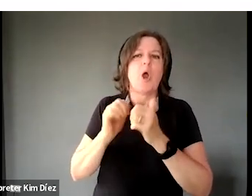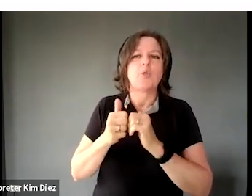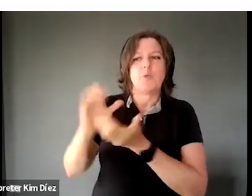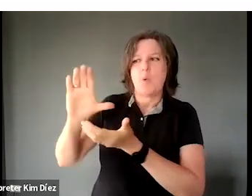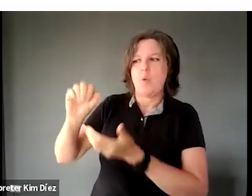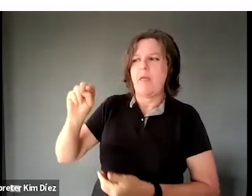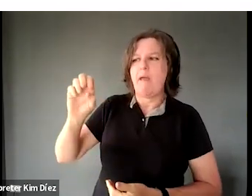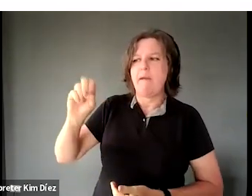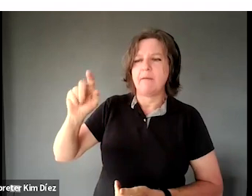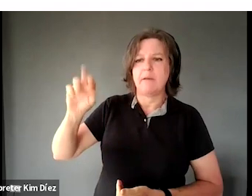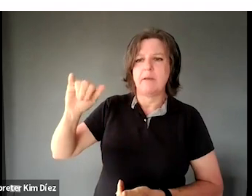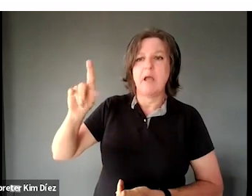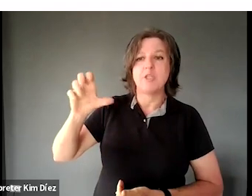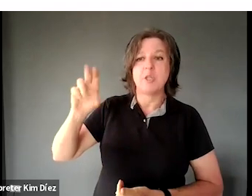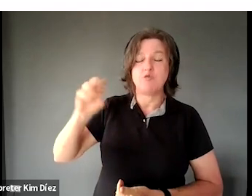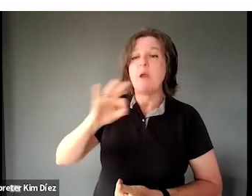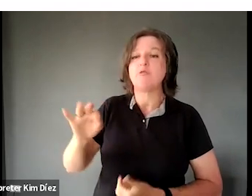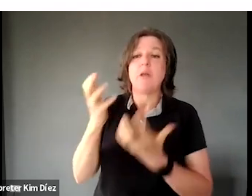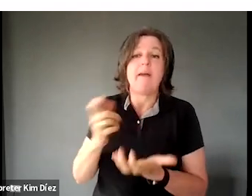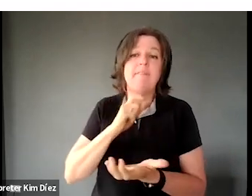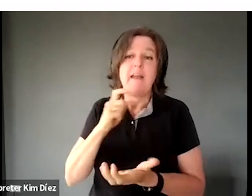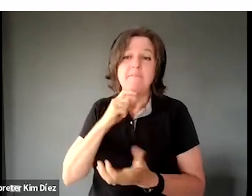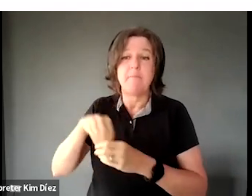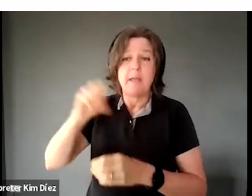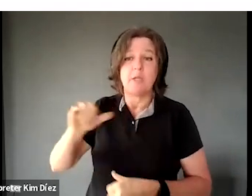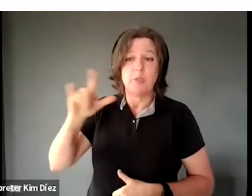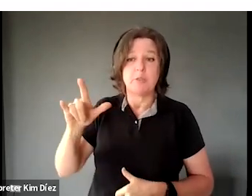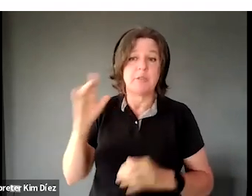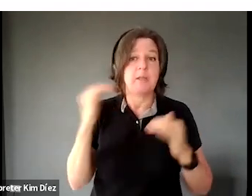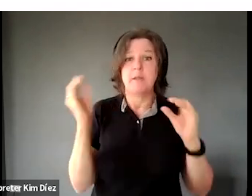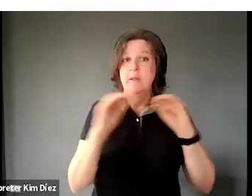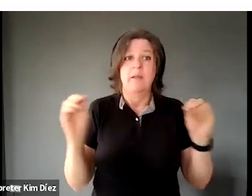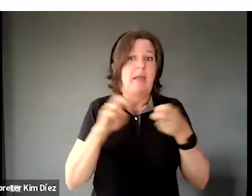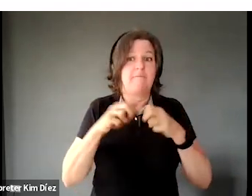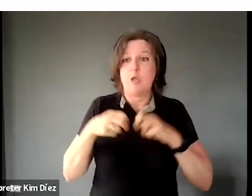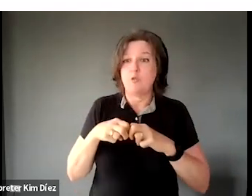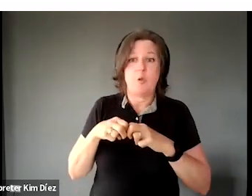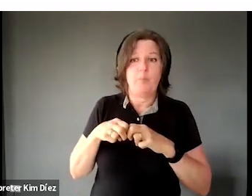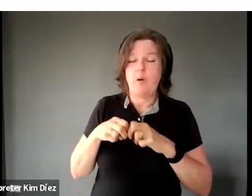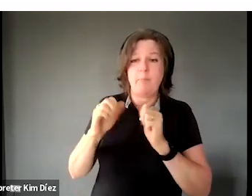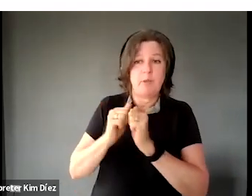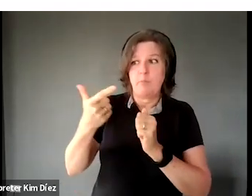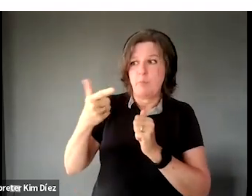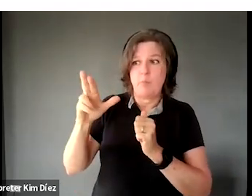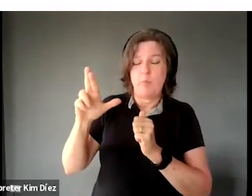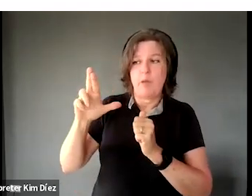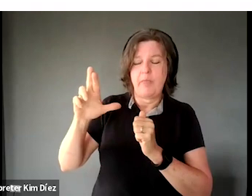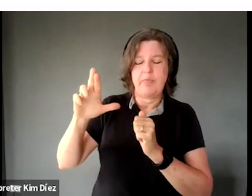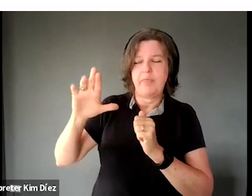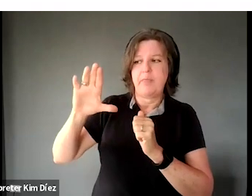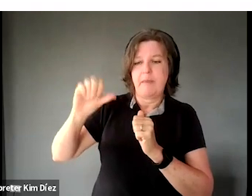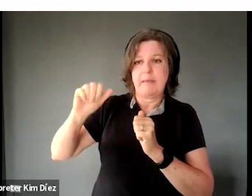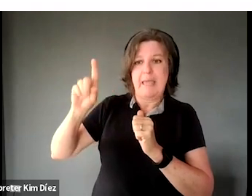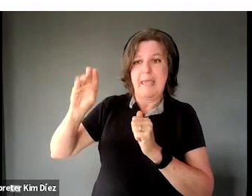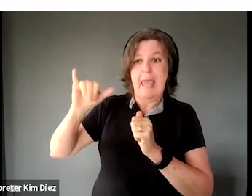countries, and the emphasis of heavy metals on the soils if there's not